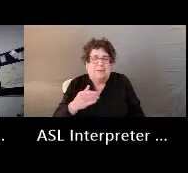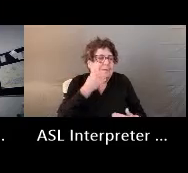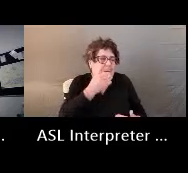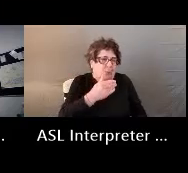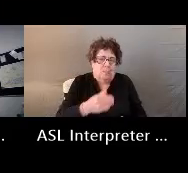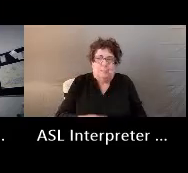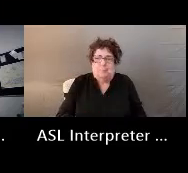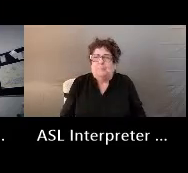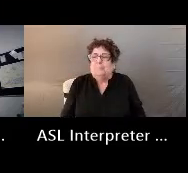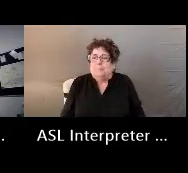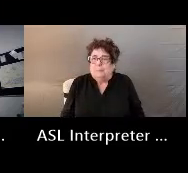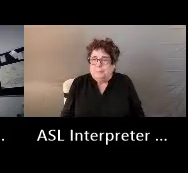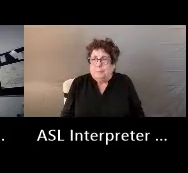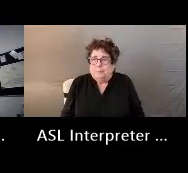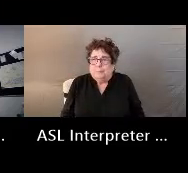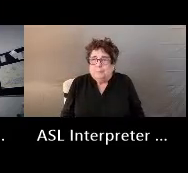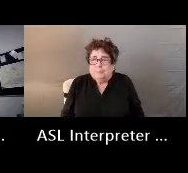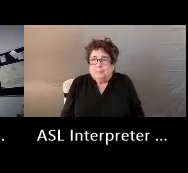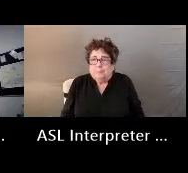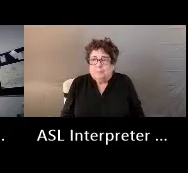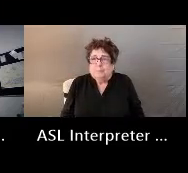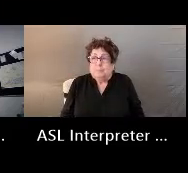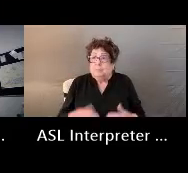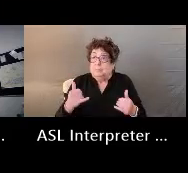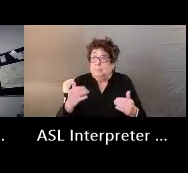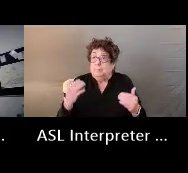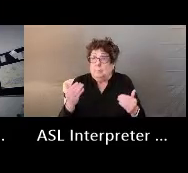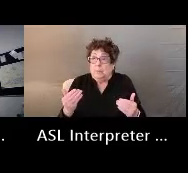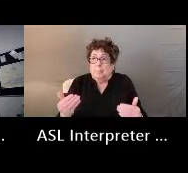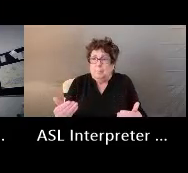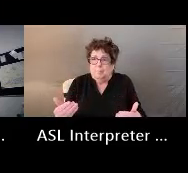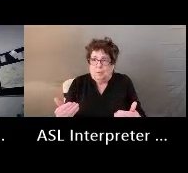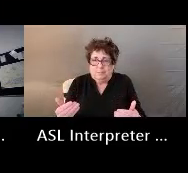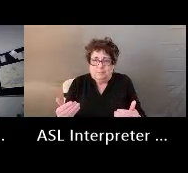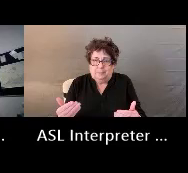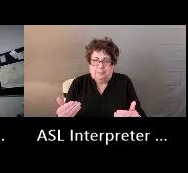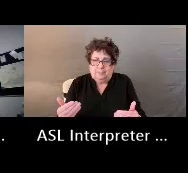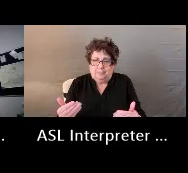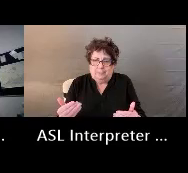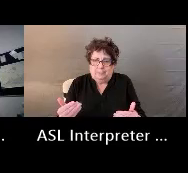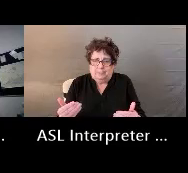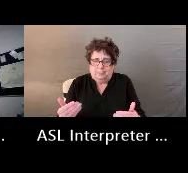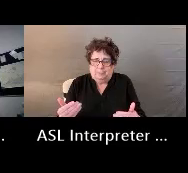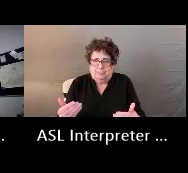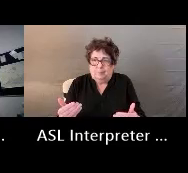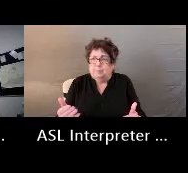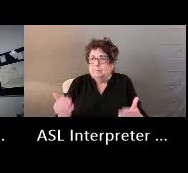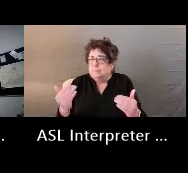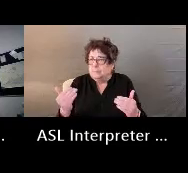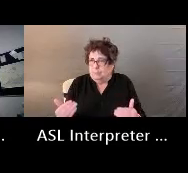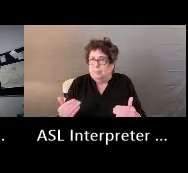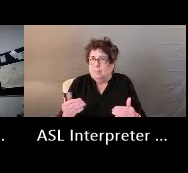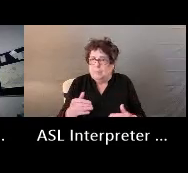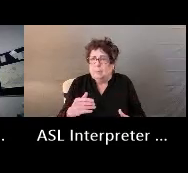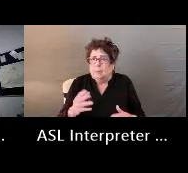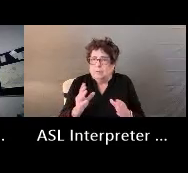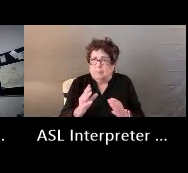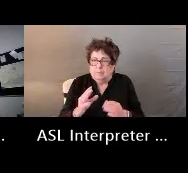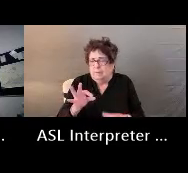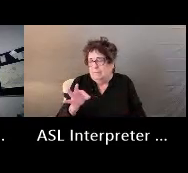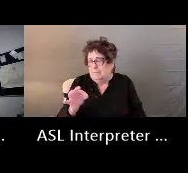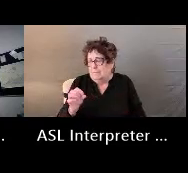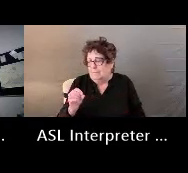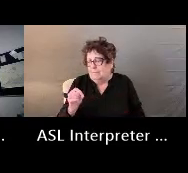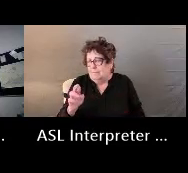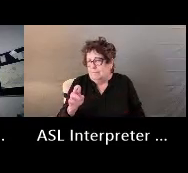All right. So we're going to move on to the next part of the forum, which I usually